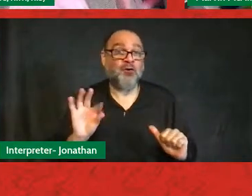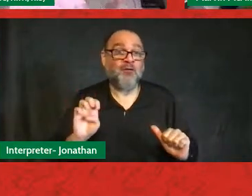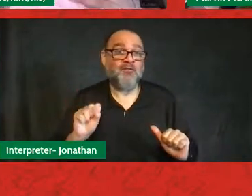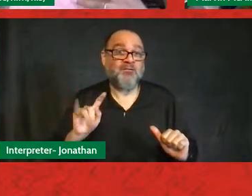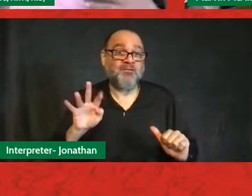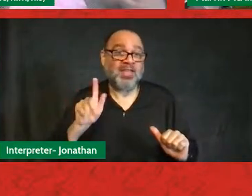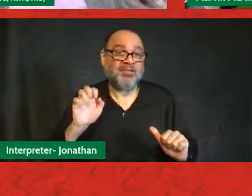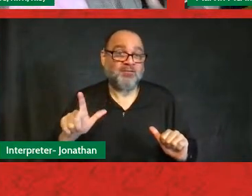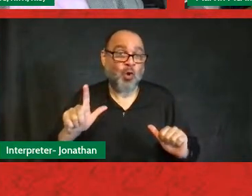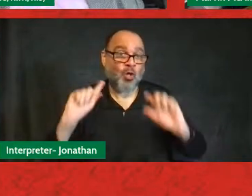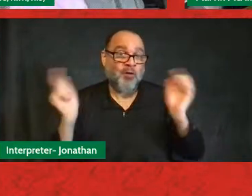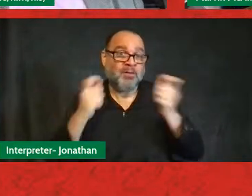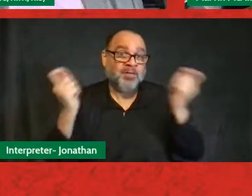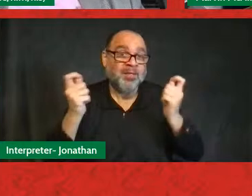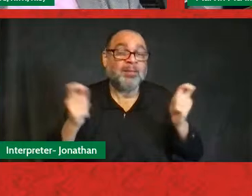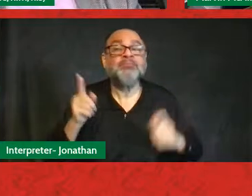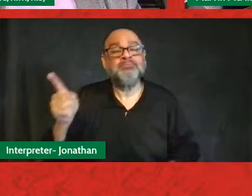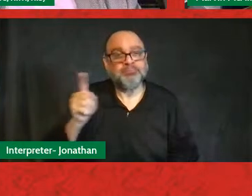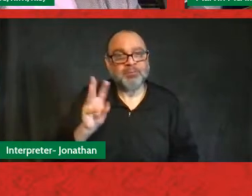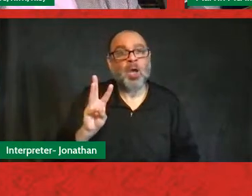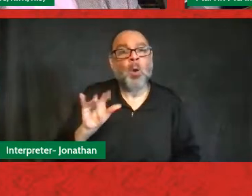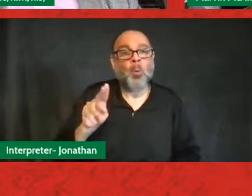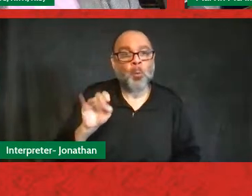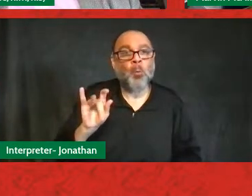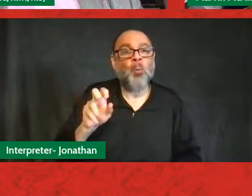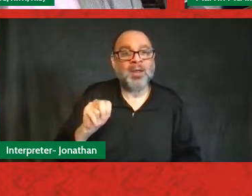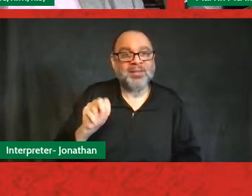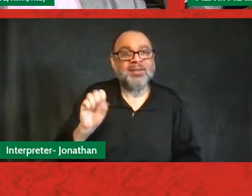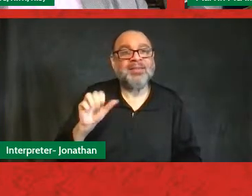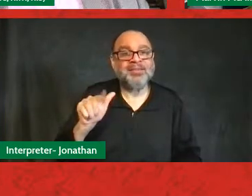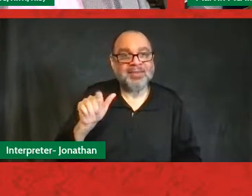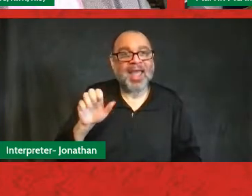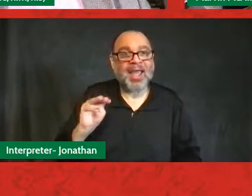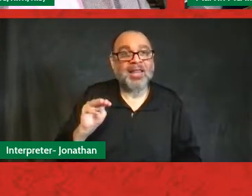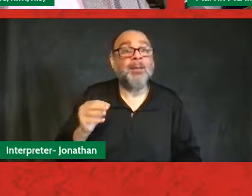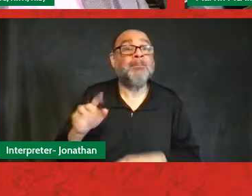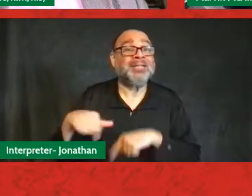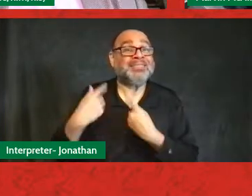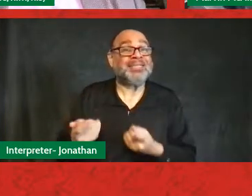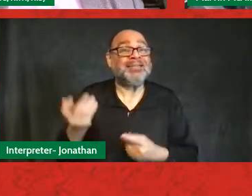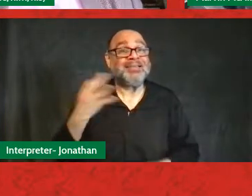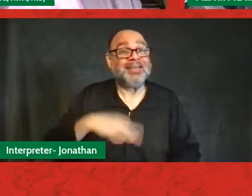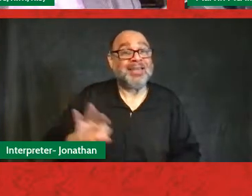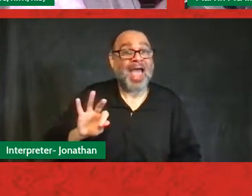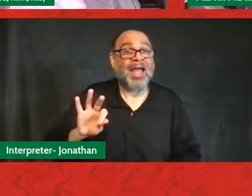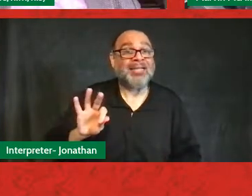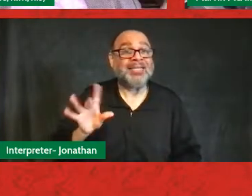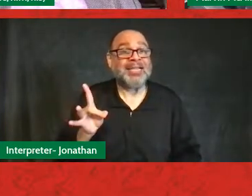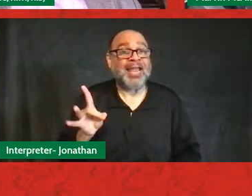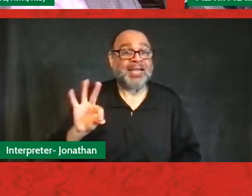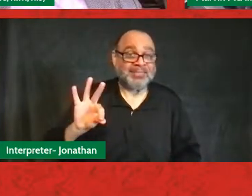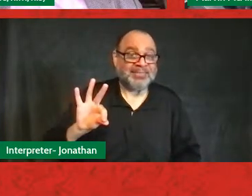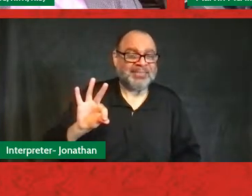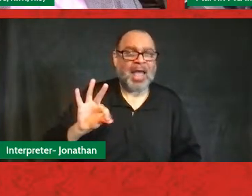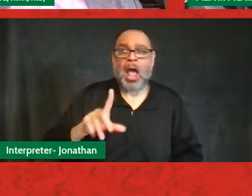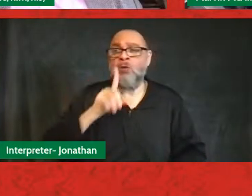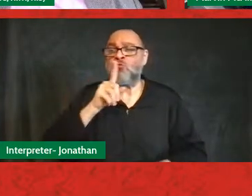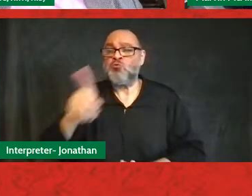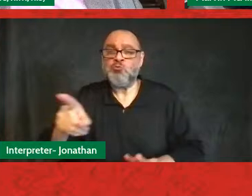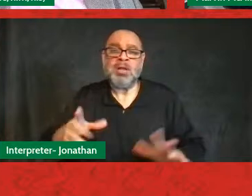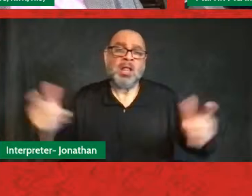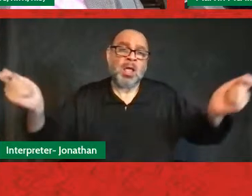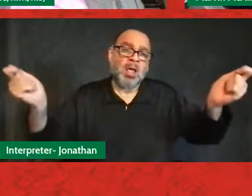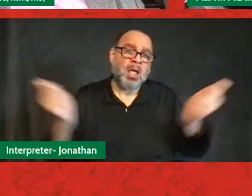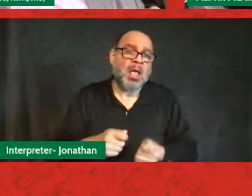other year in Winston-Salem since 1989 has staged plays from all over the country and brought thousands and tens of thousands of